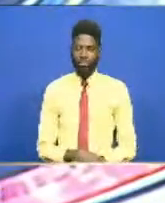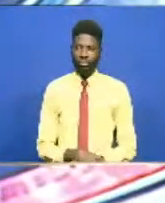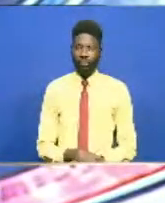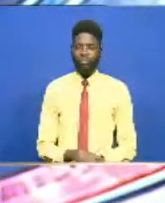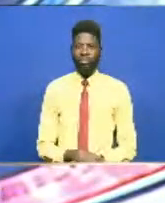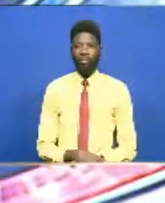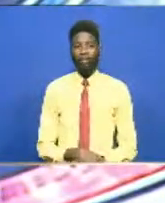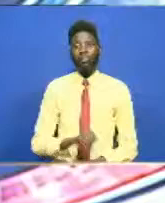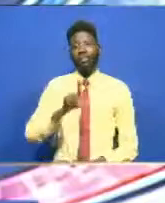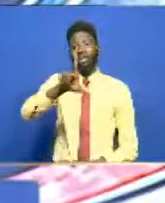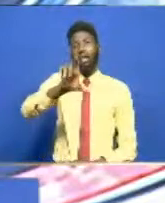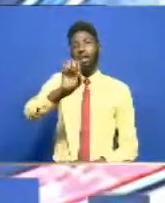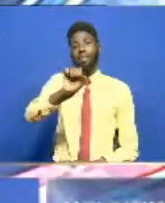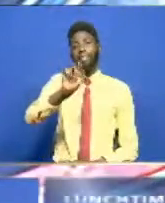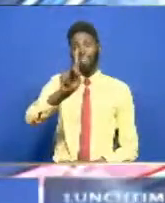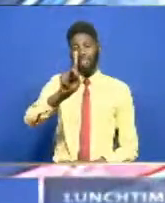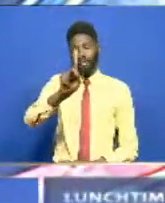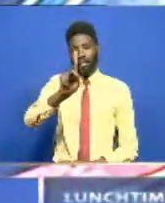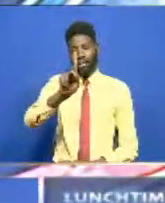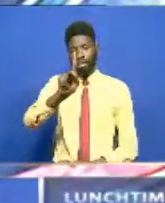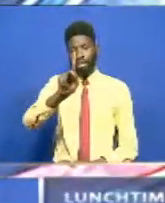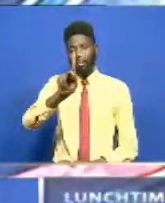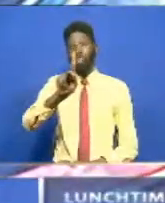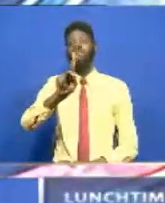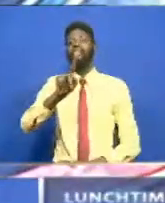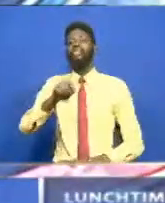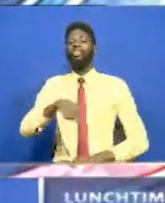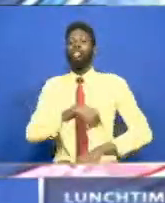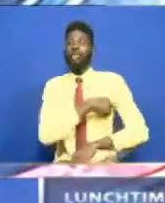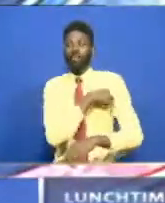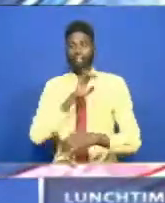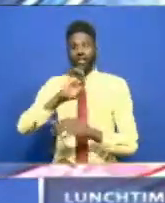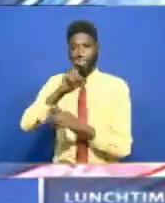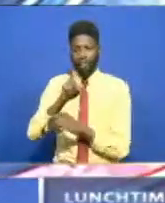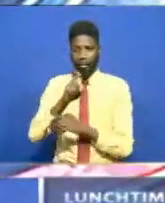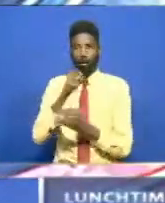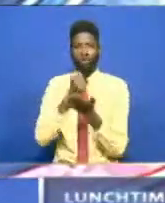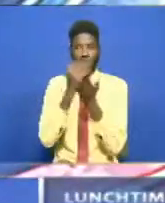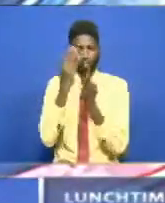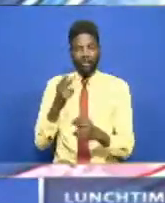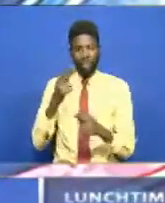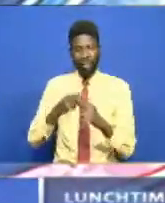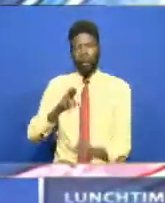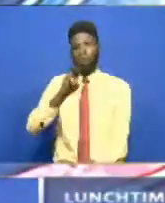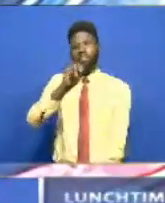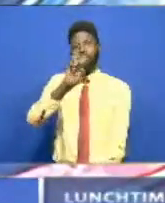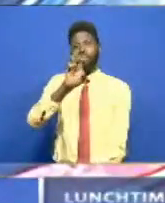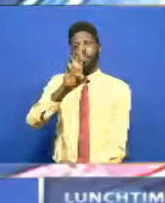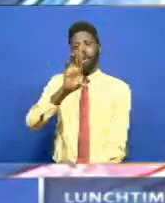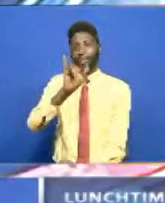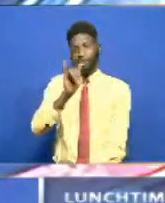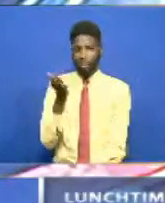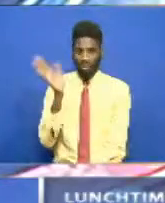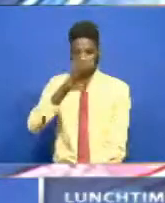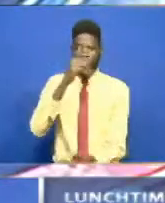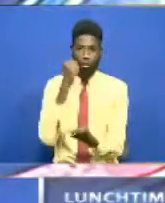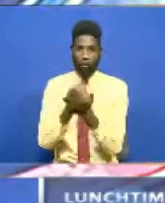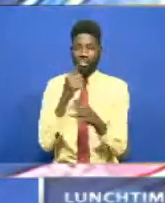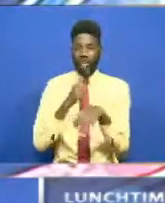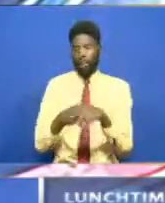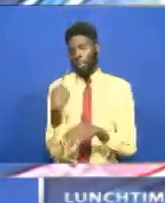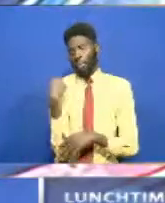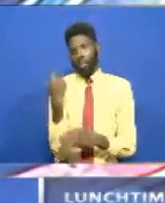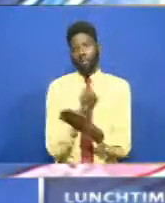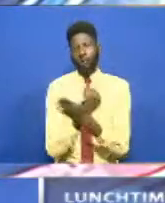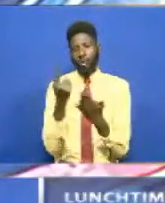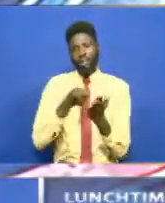The Law Society of Kenya Chief Executive Officer Mercy Wambua has resumed office only a week after she was